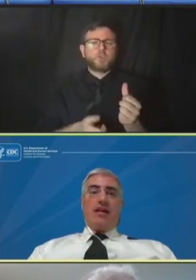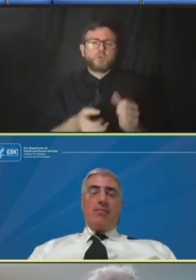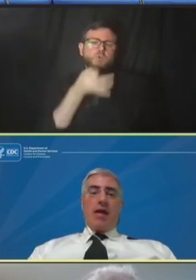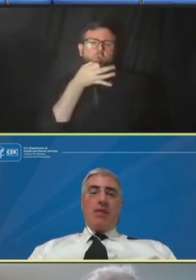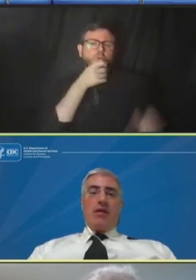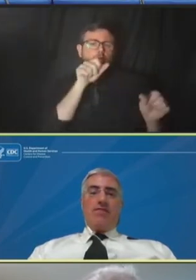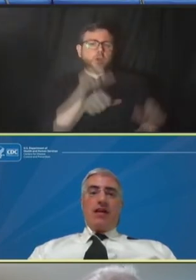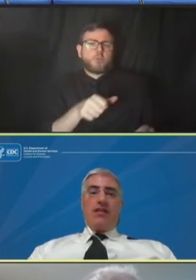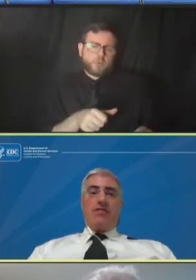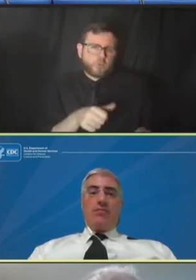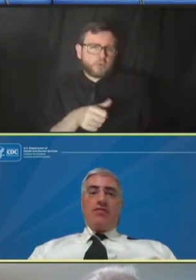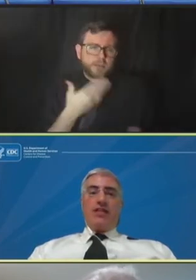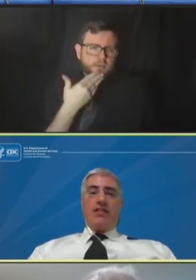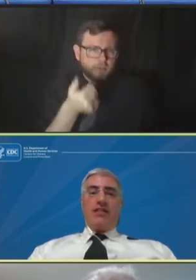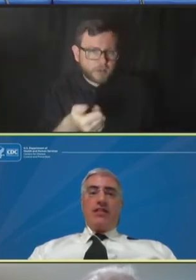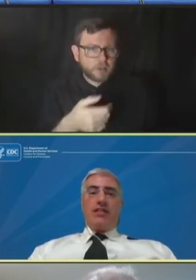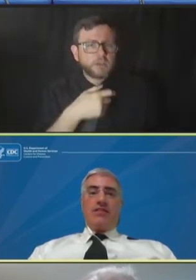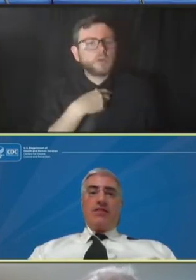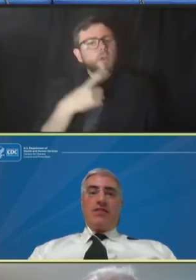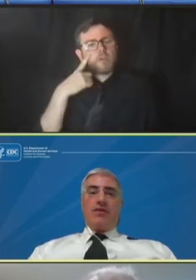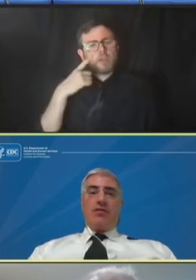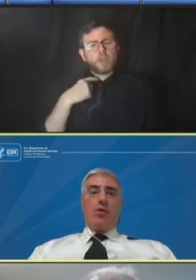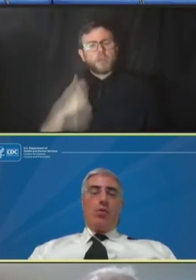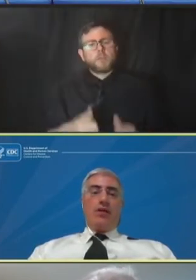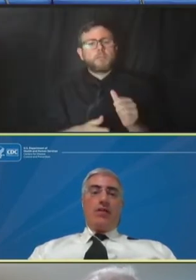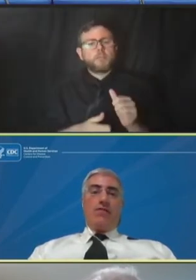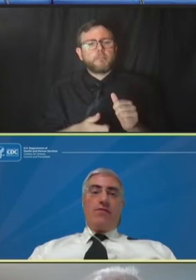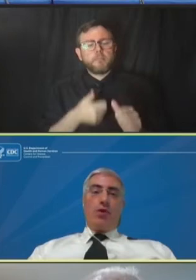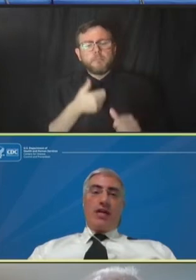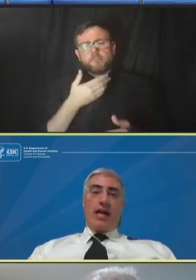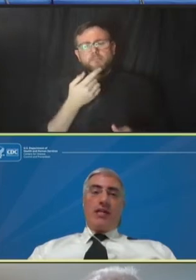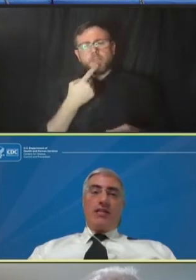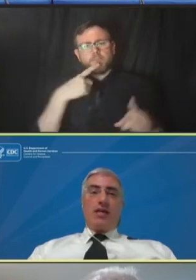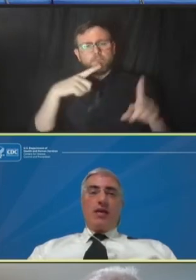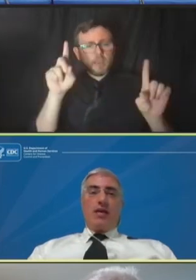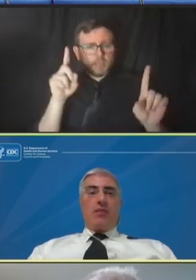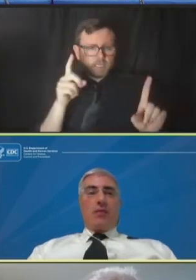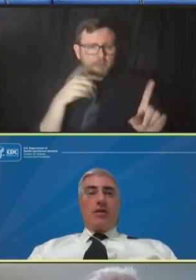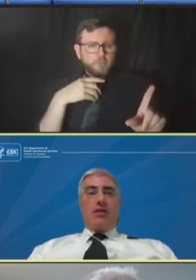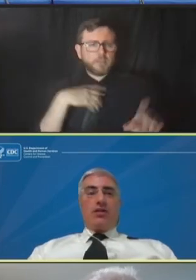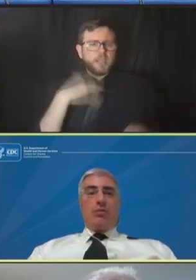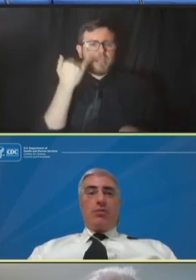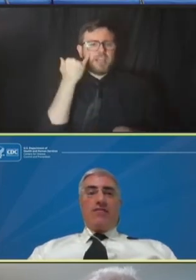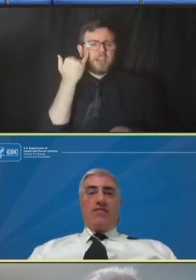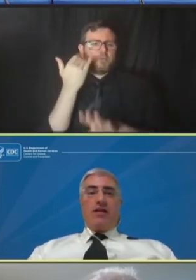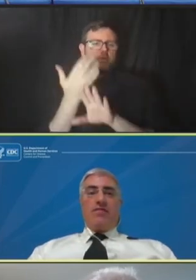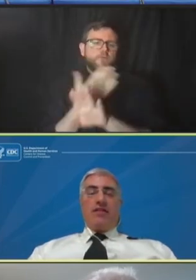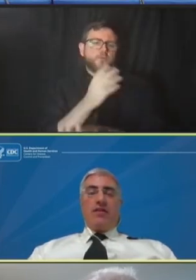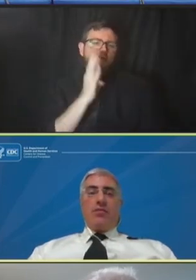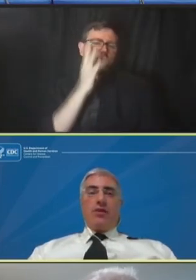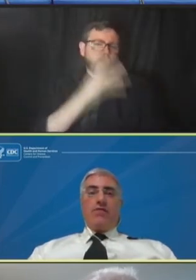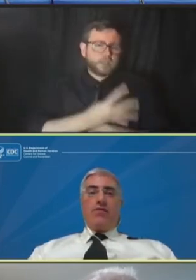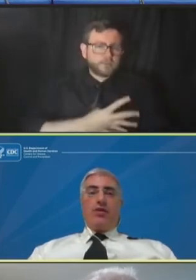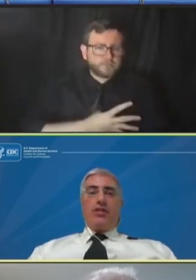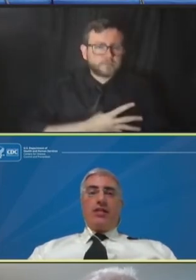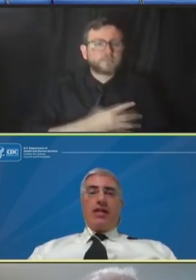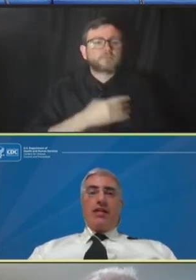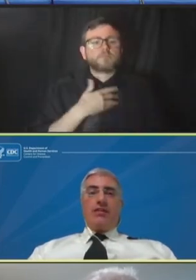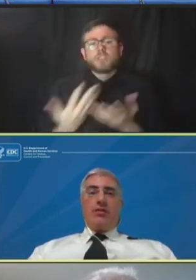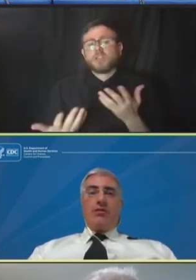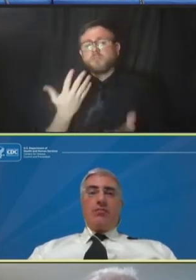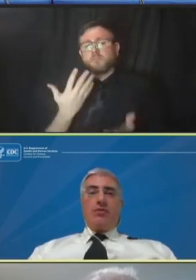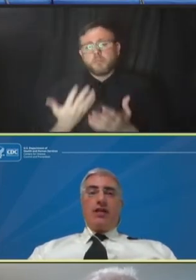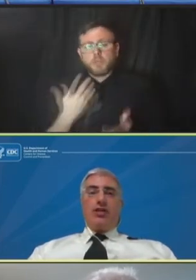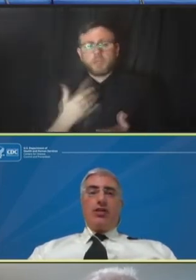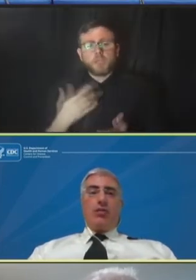believe that it may be effective in preventing disease if given within 4 days. There may be additional benefit if given within 14 days in